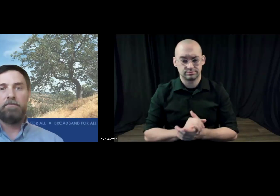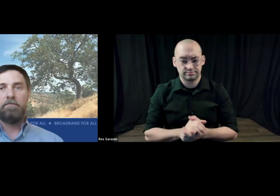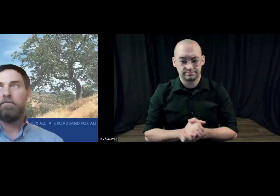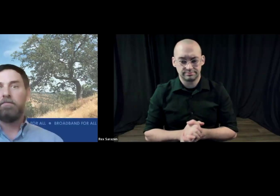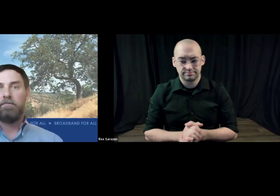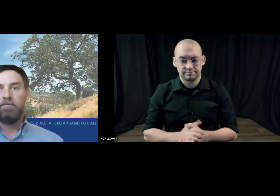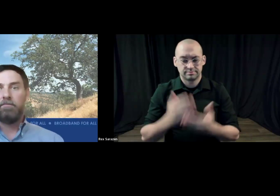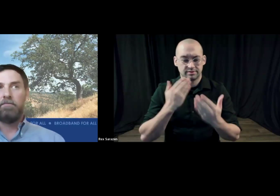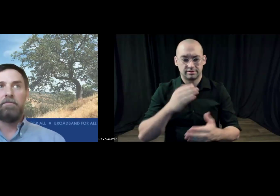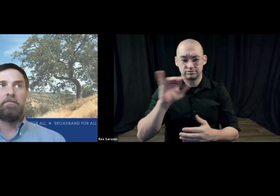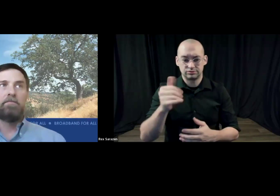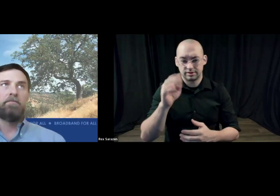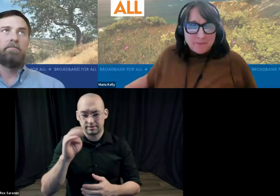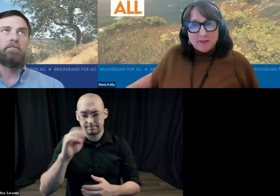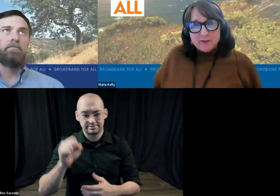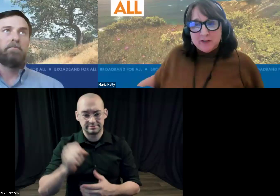Thank you, James.